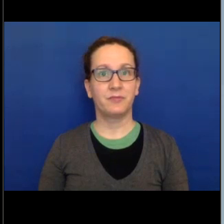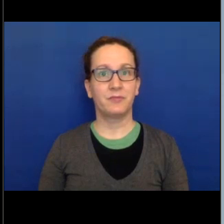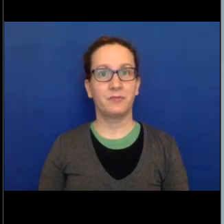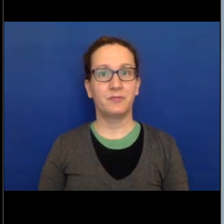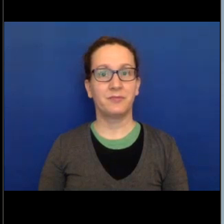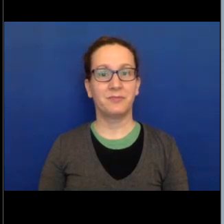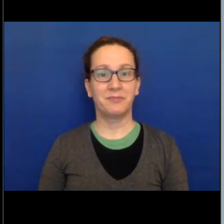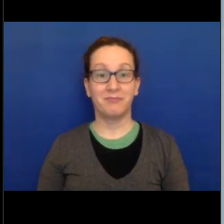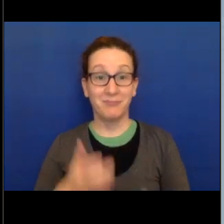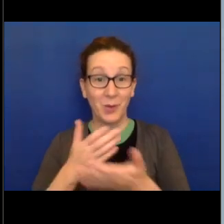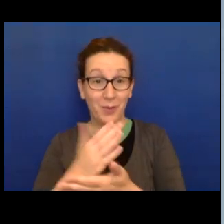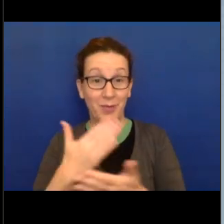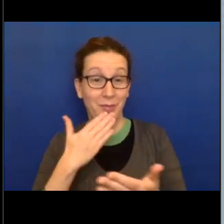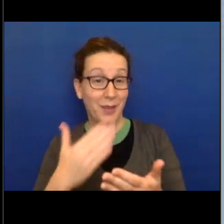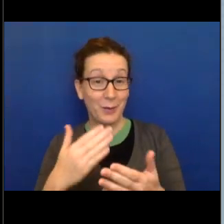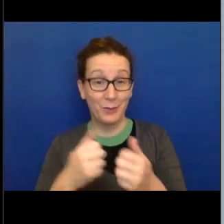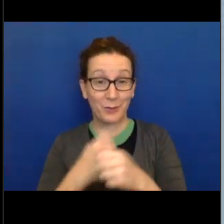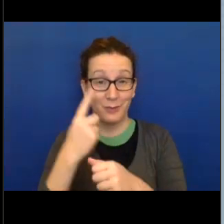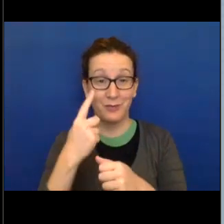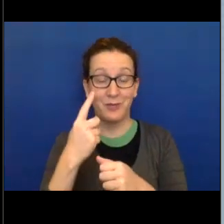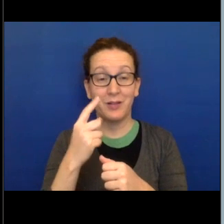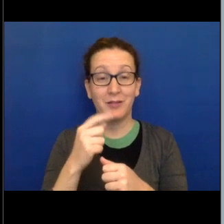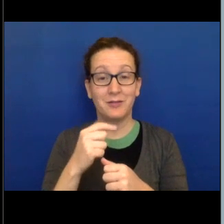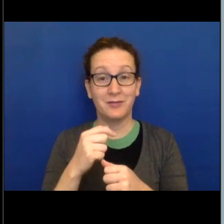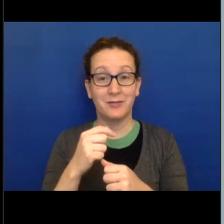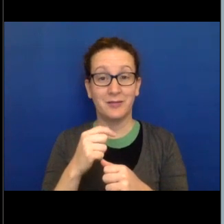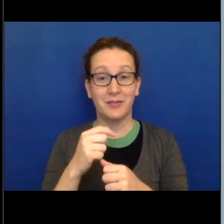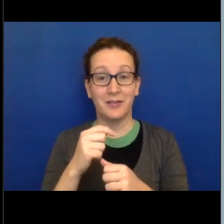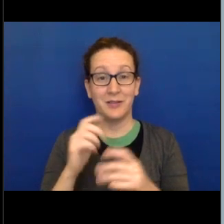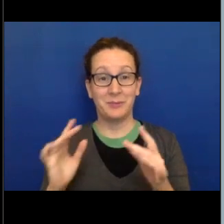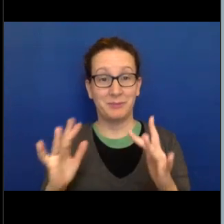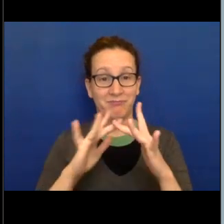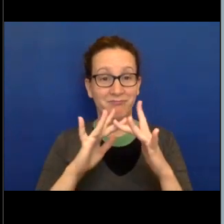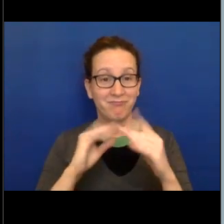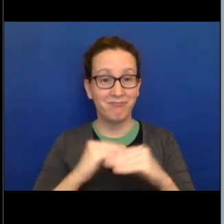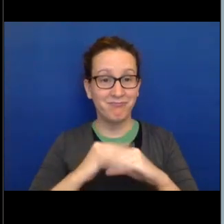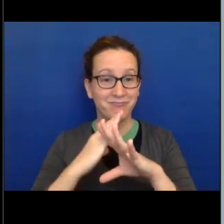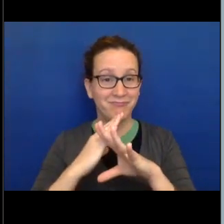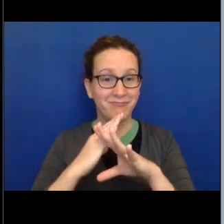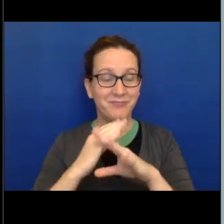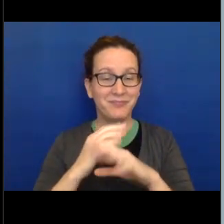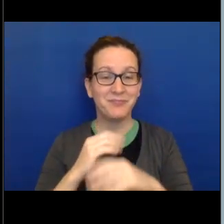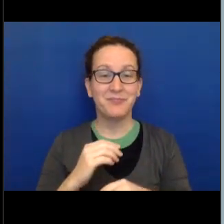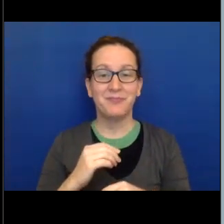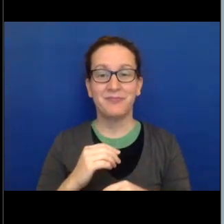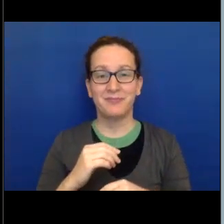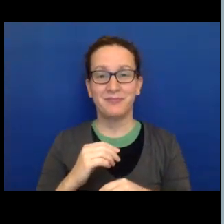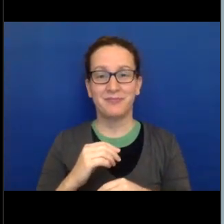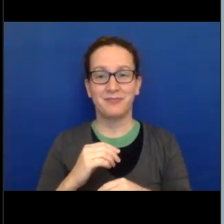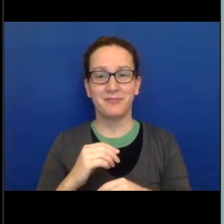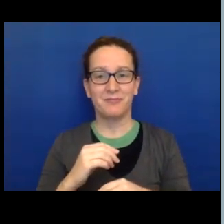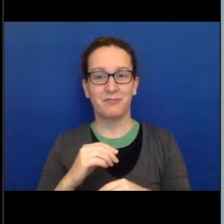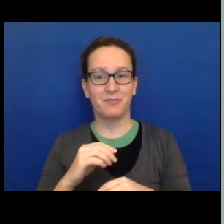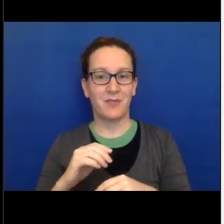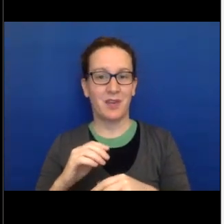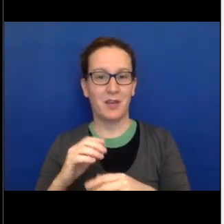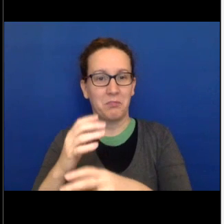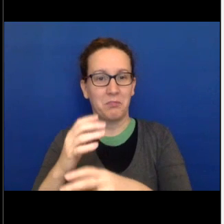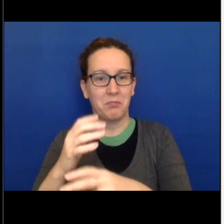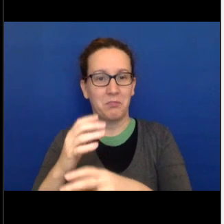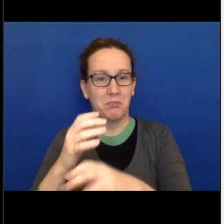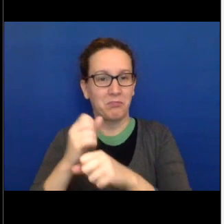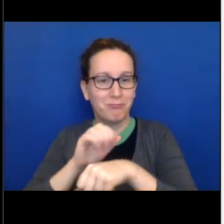All right, thank you everyone who is tuning in and getting our tips and advice. I'm just